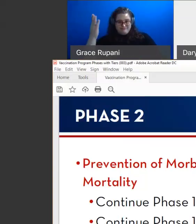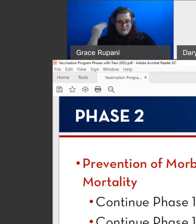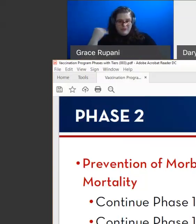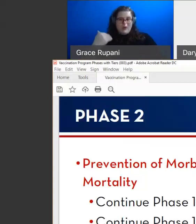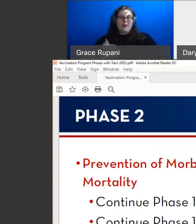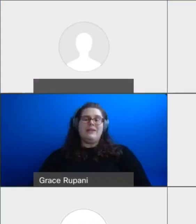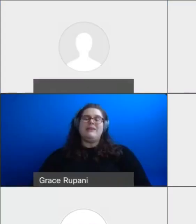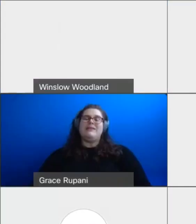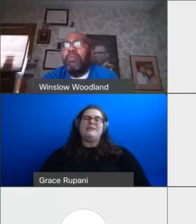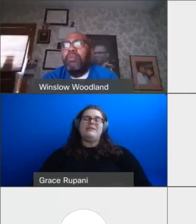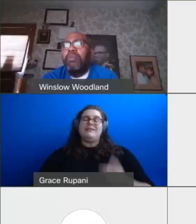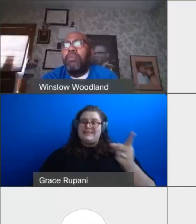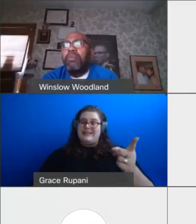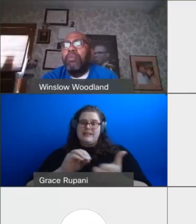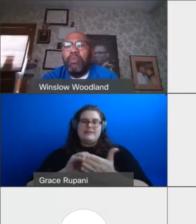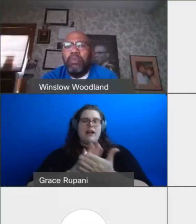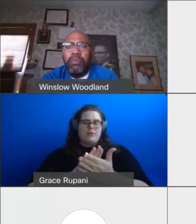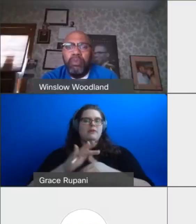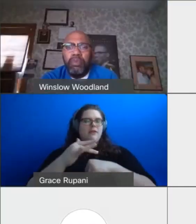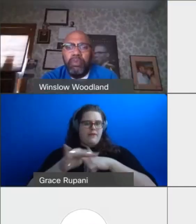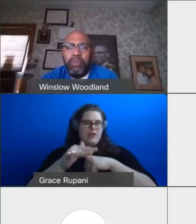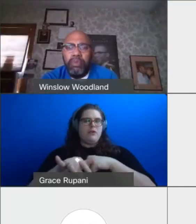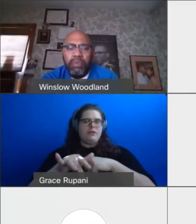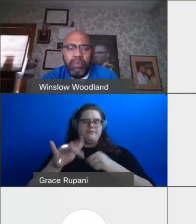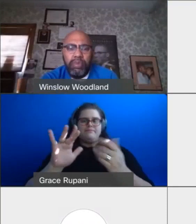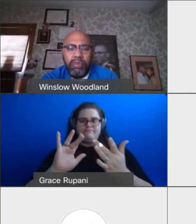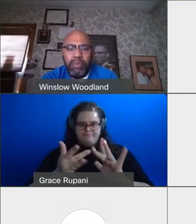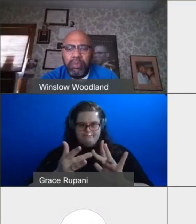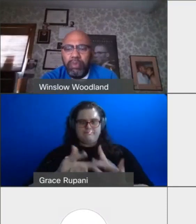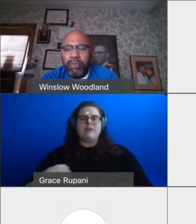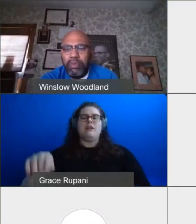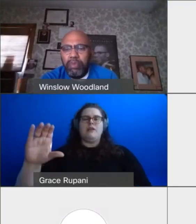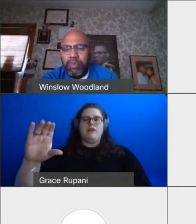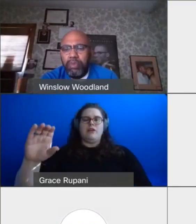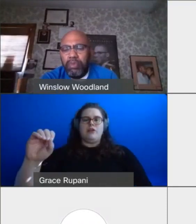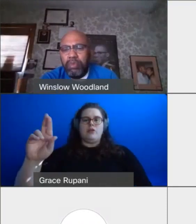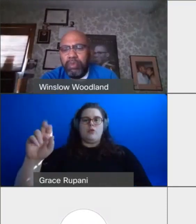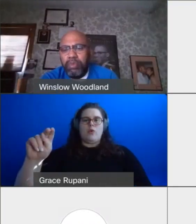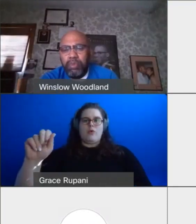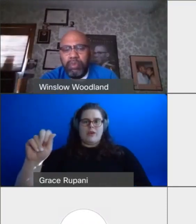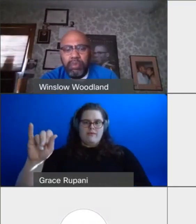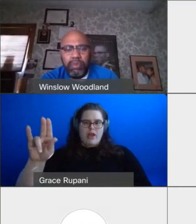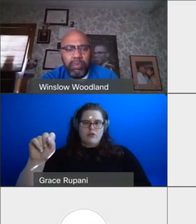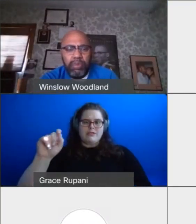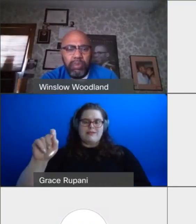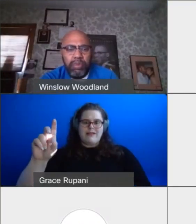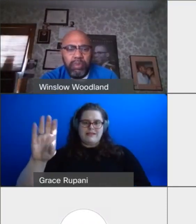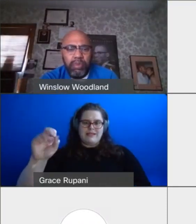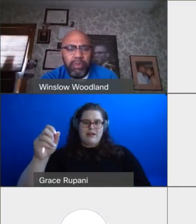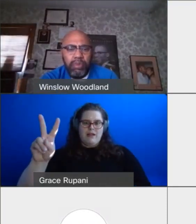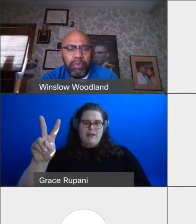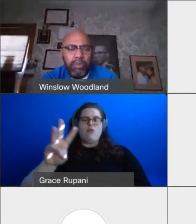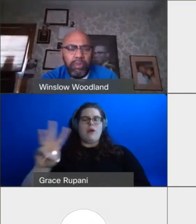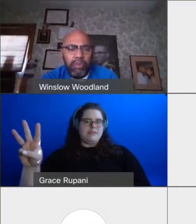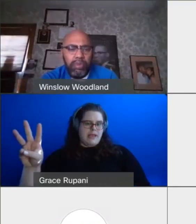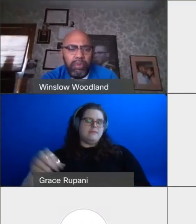this document is available on the coronavirus.dc.gov website. And so you can